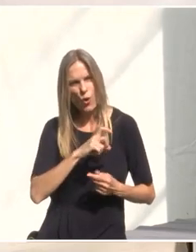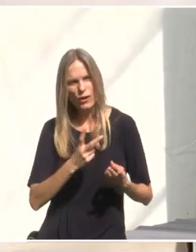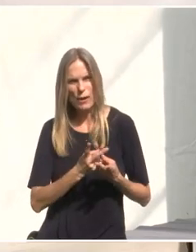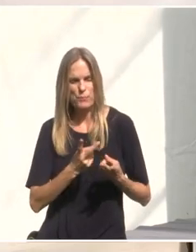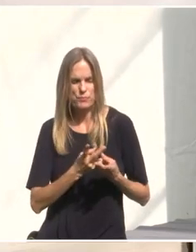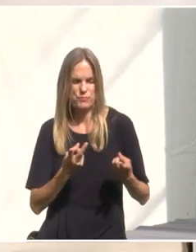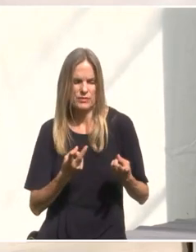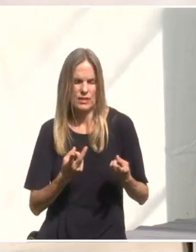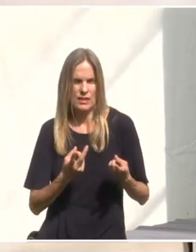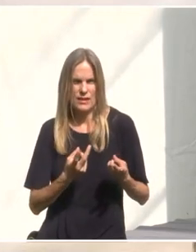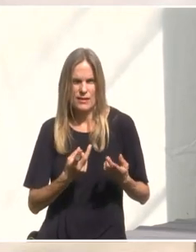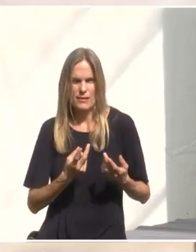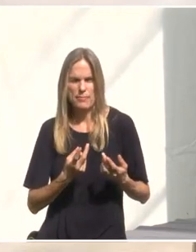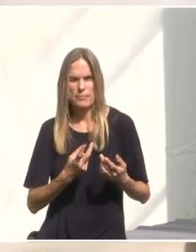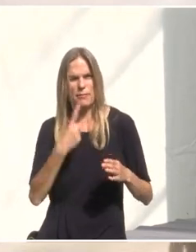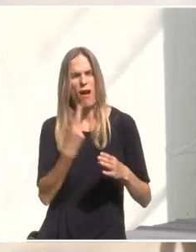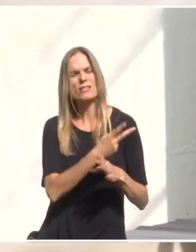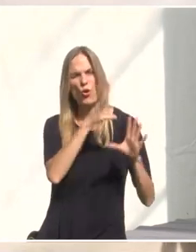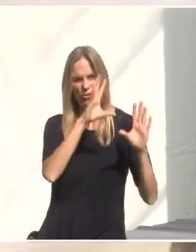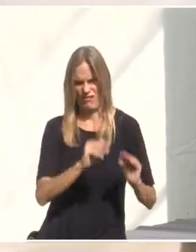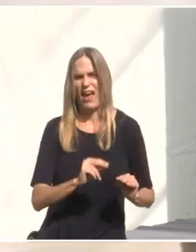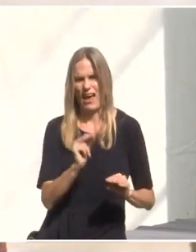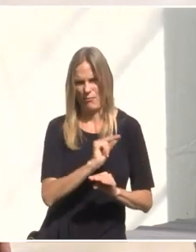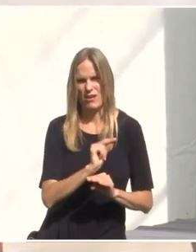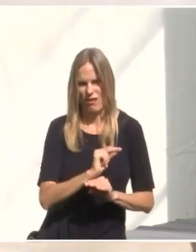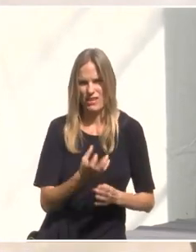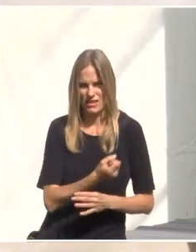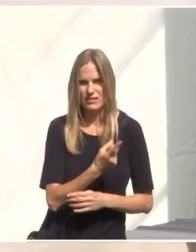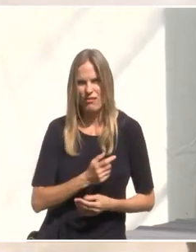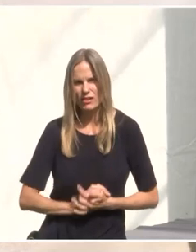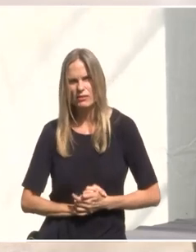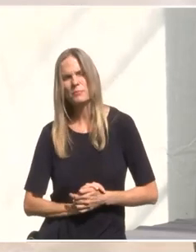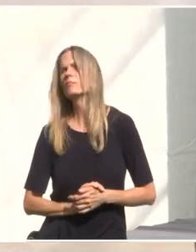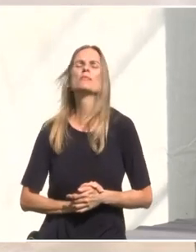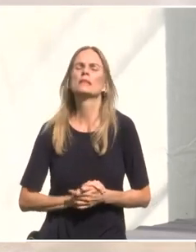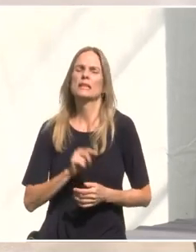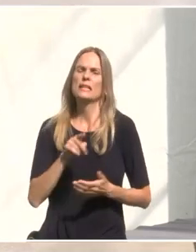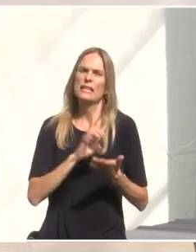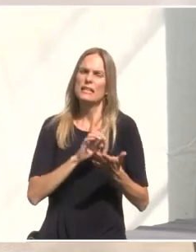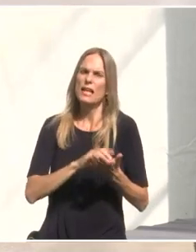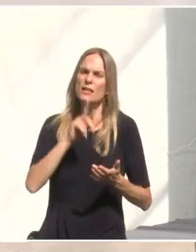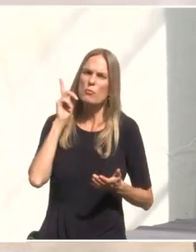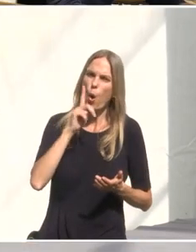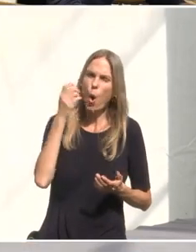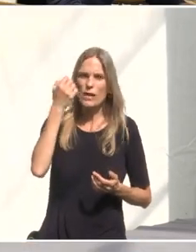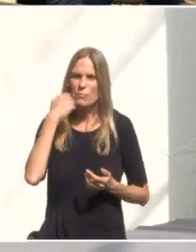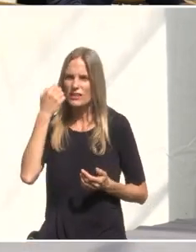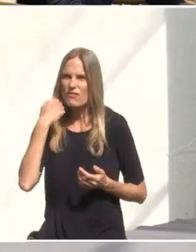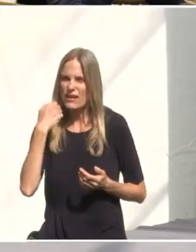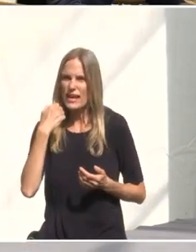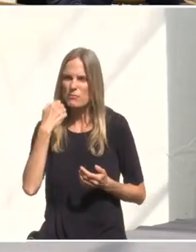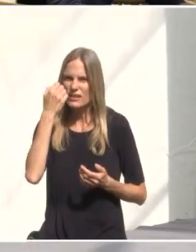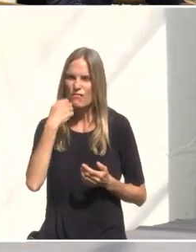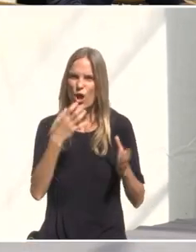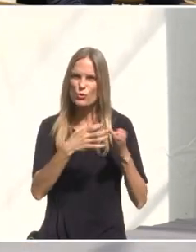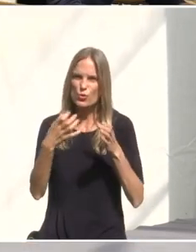more than twice as few as women. So there's a huge gap between, especially in the younger years and older years, of men